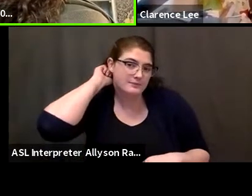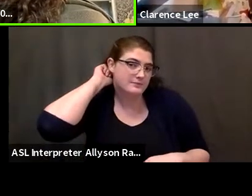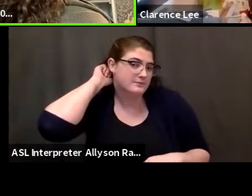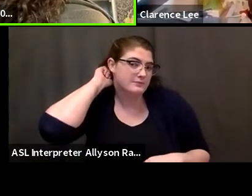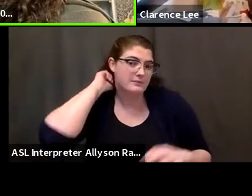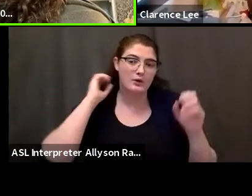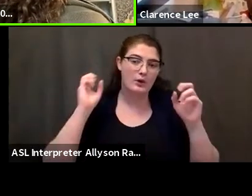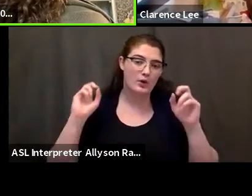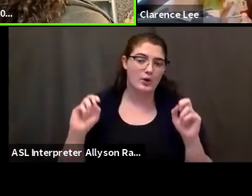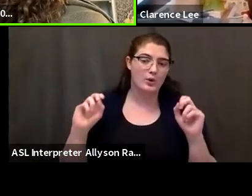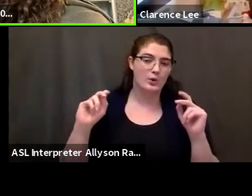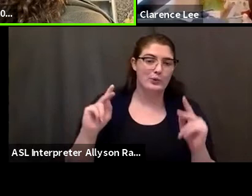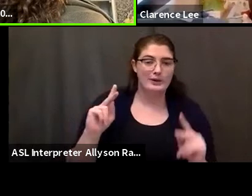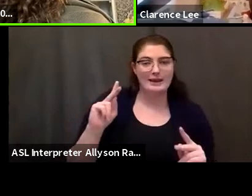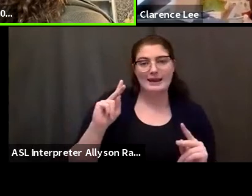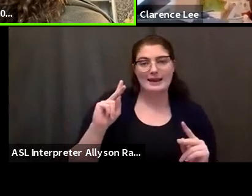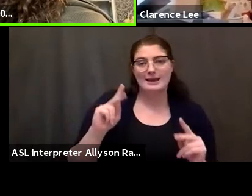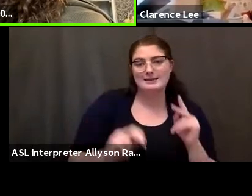Okay.